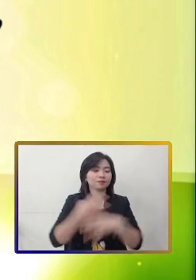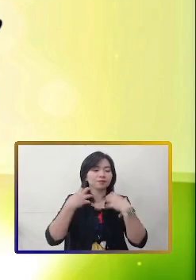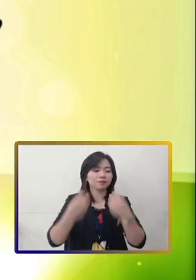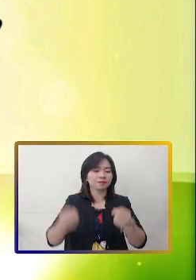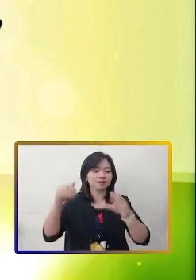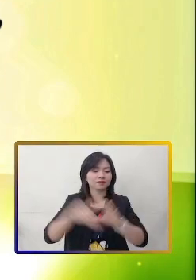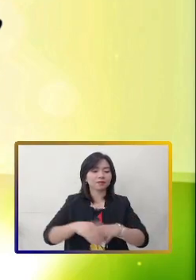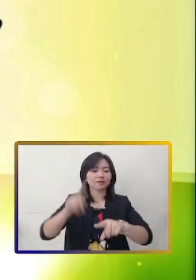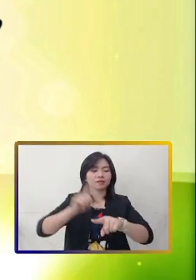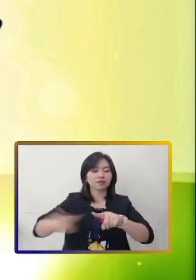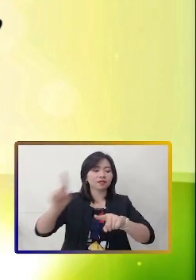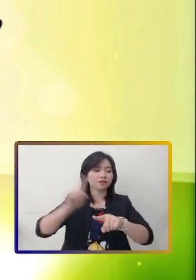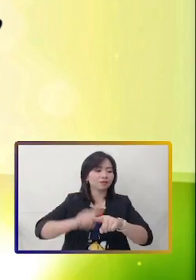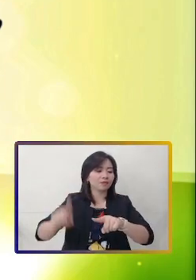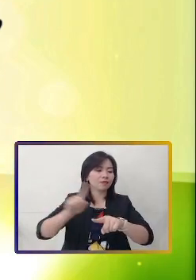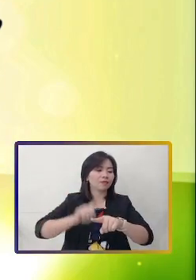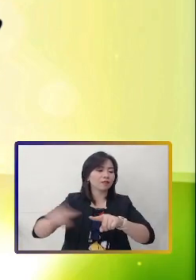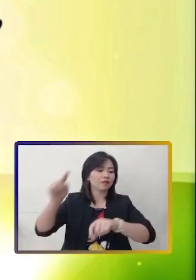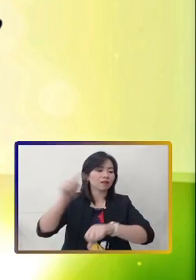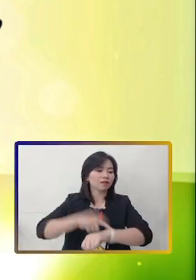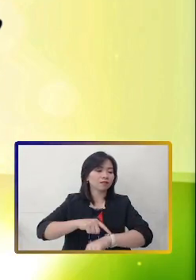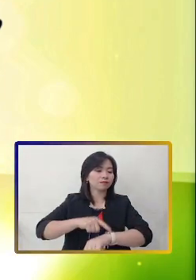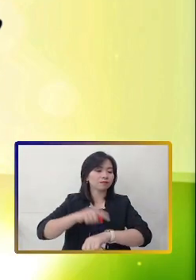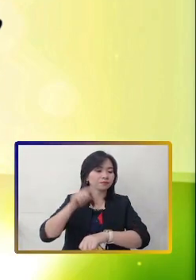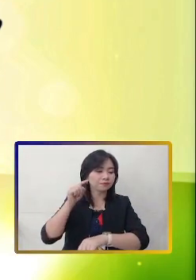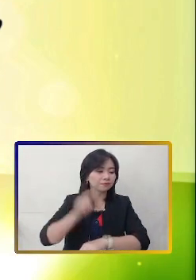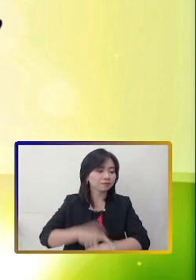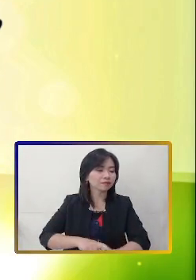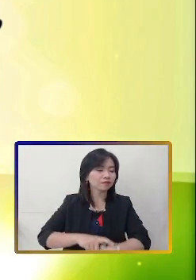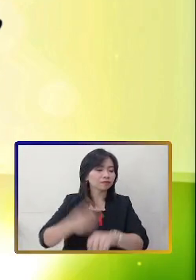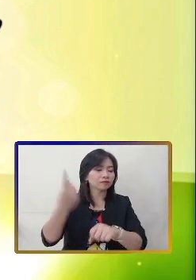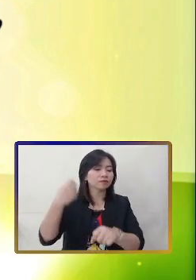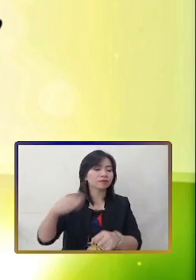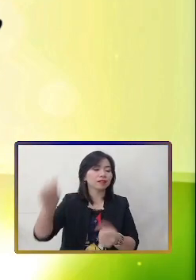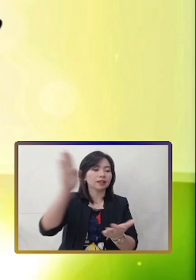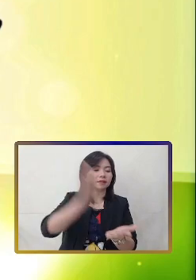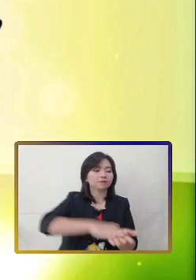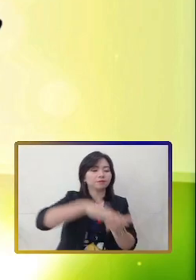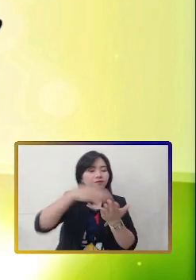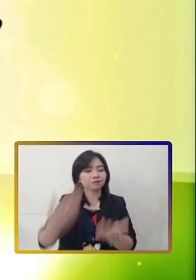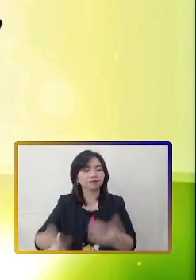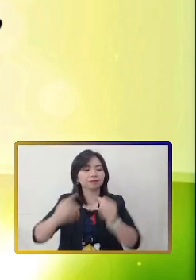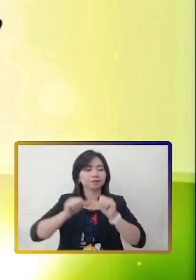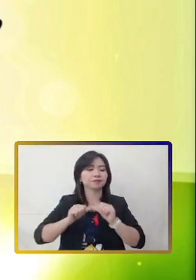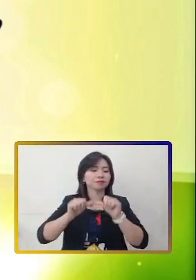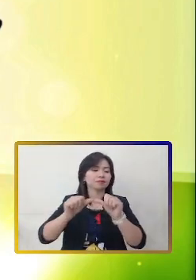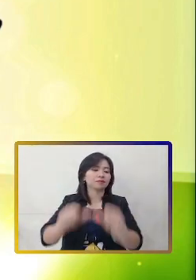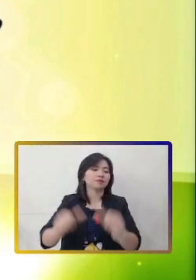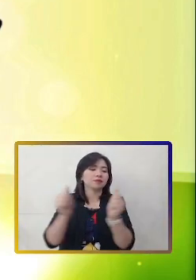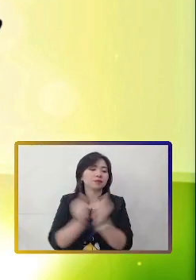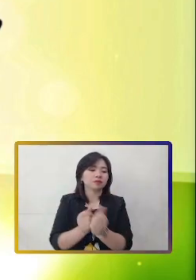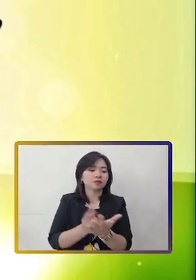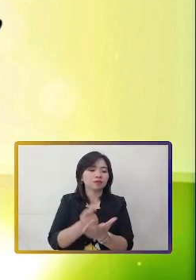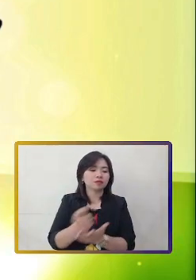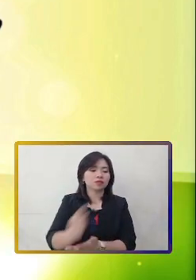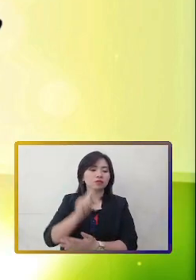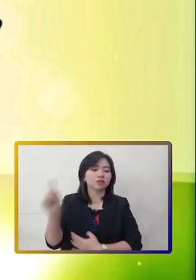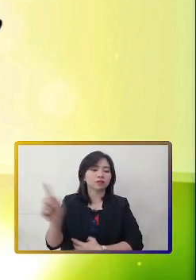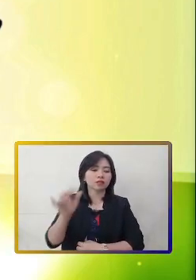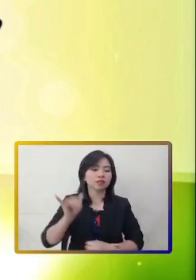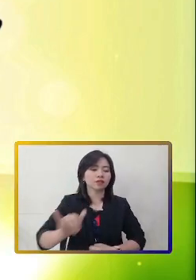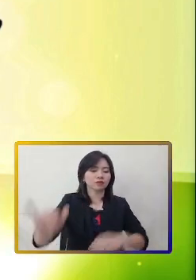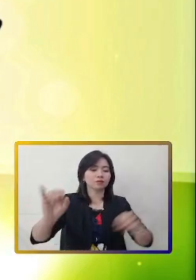rock, undaunted mid the raging storms of time. Its pages burn with the